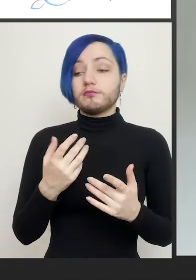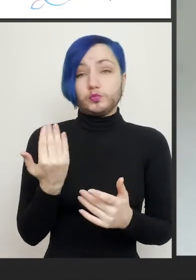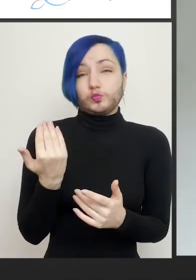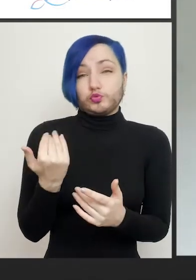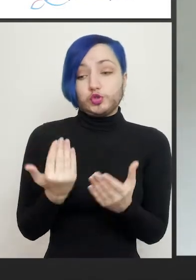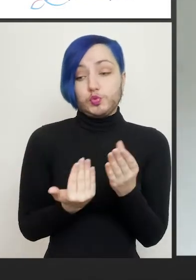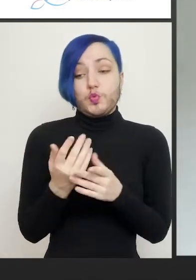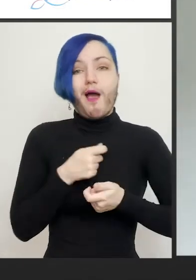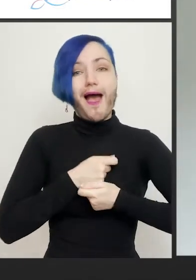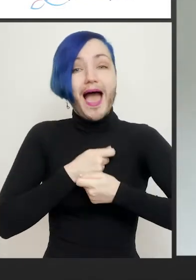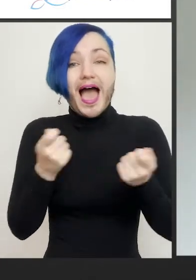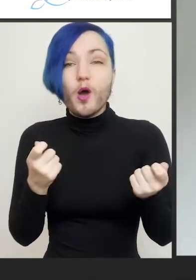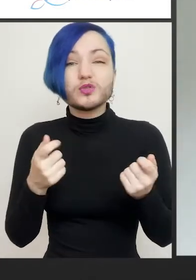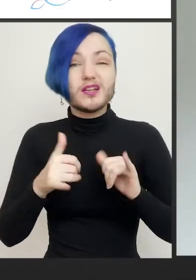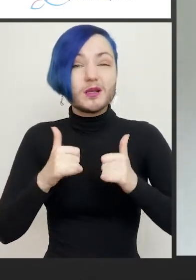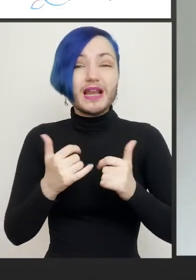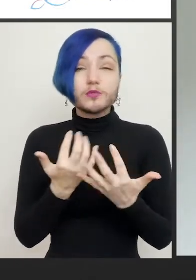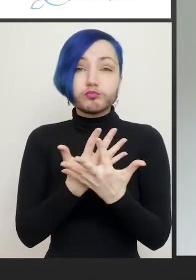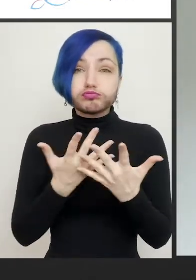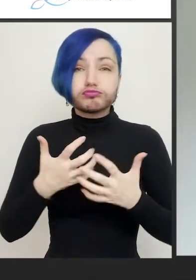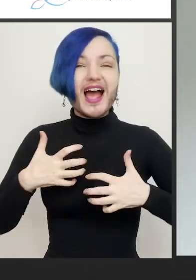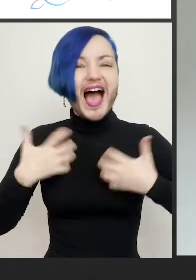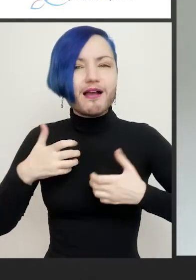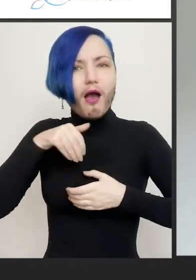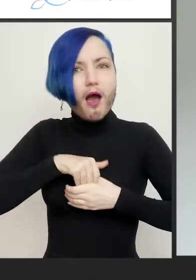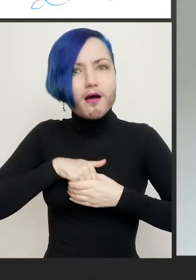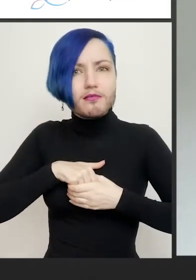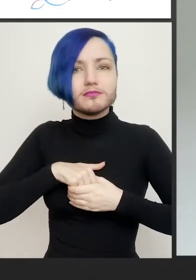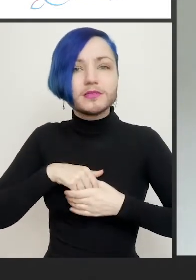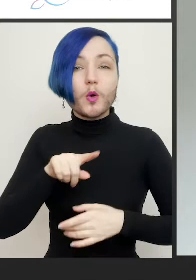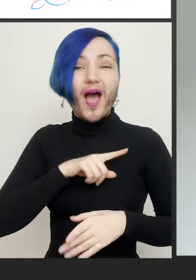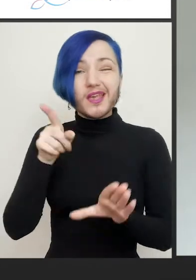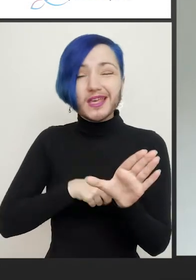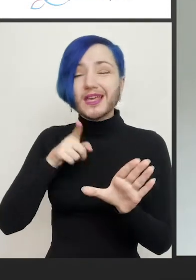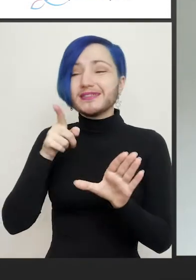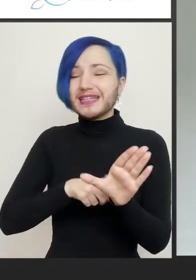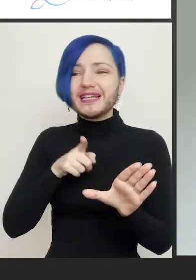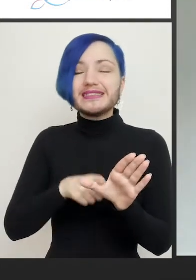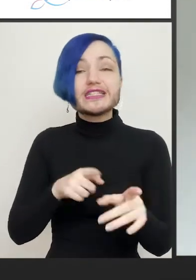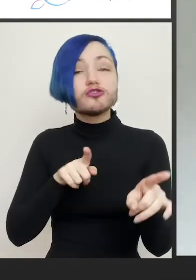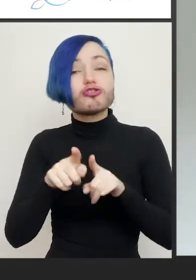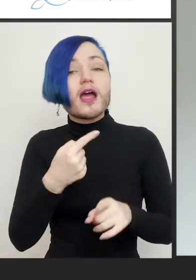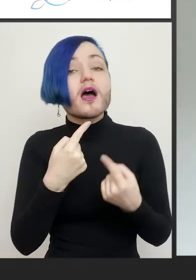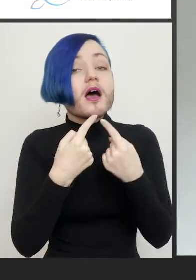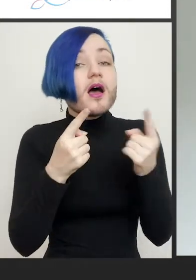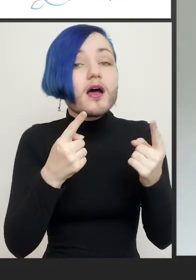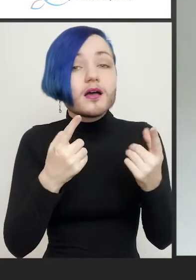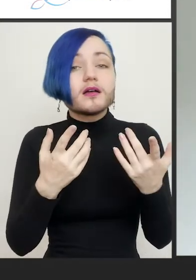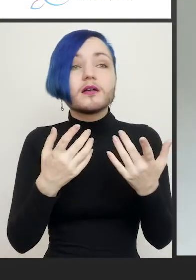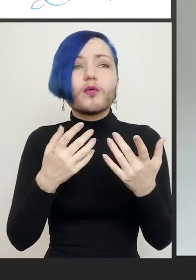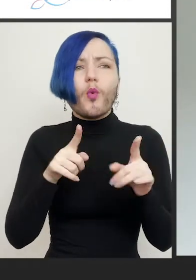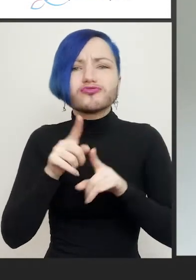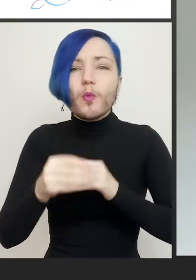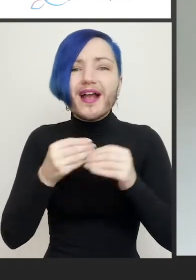that you've got sometimes a lot of pent up anger with, you know, for years you've been trying to say this to people, you've been trying to work out your identity, and